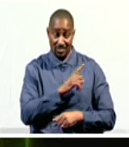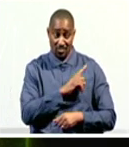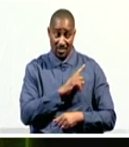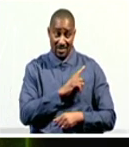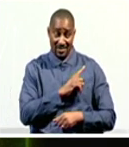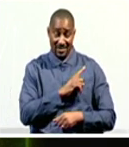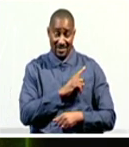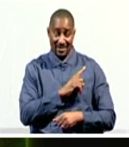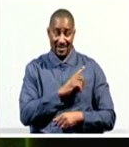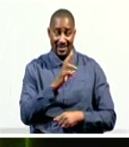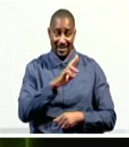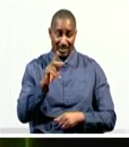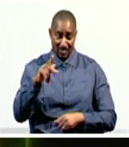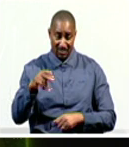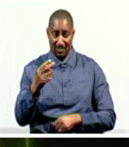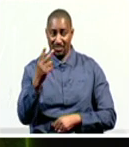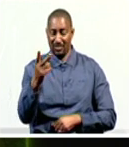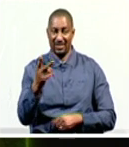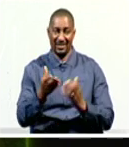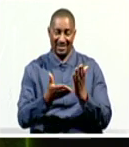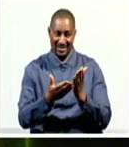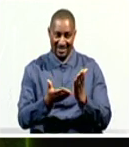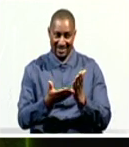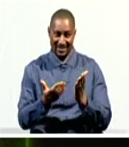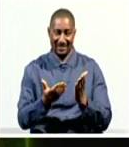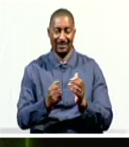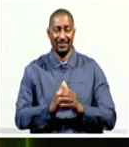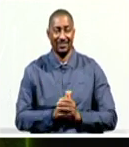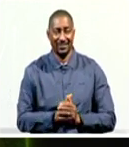more responsive to the issues than HPP1.